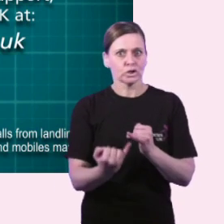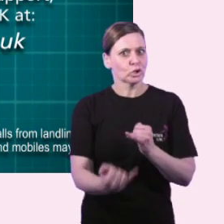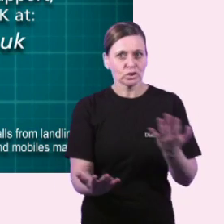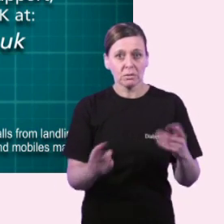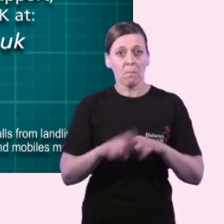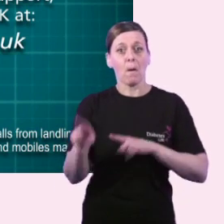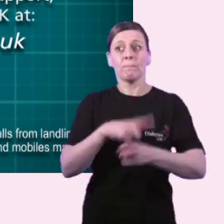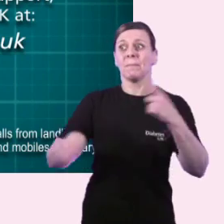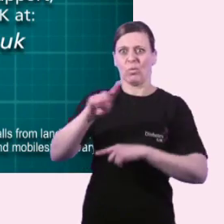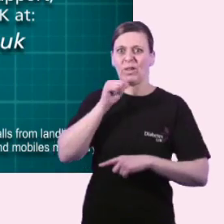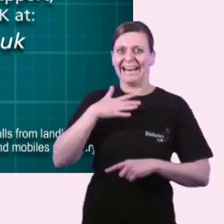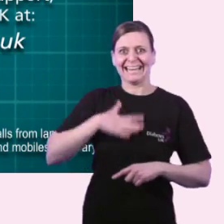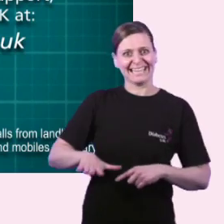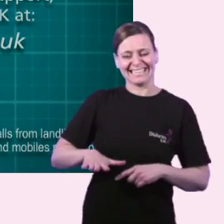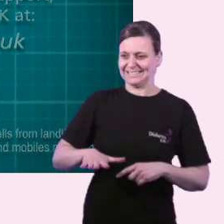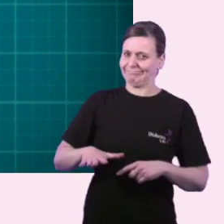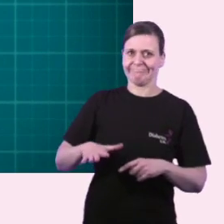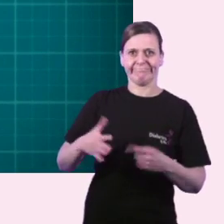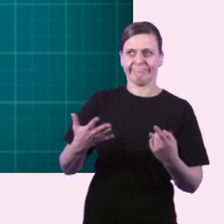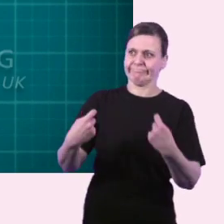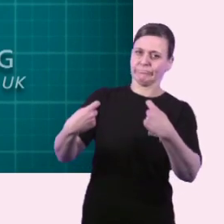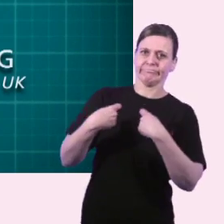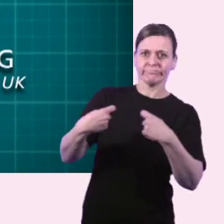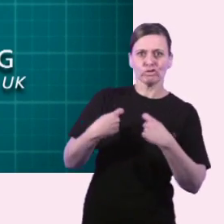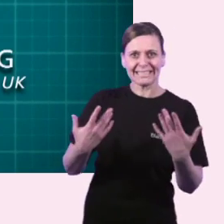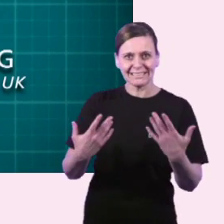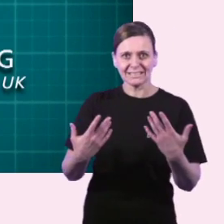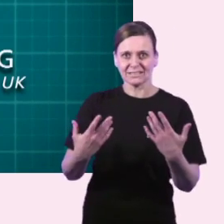6 akan